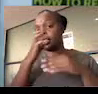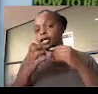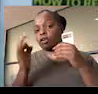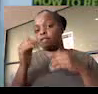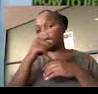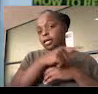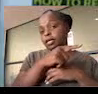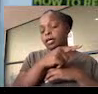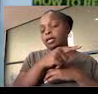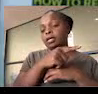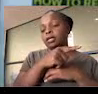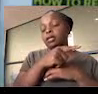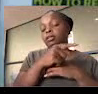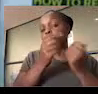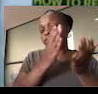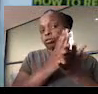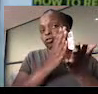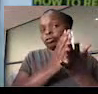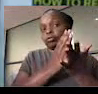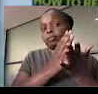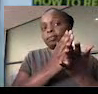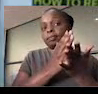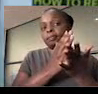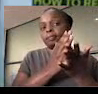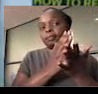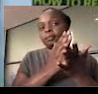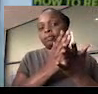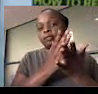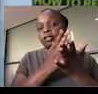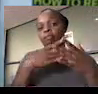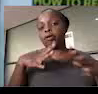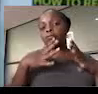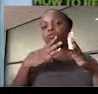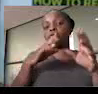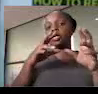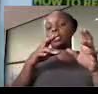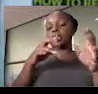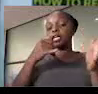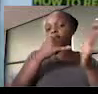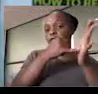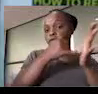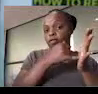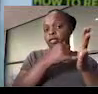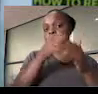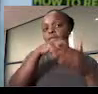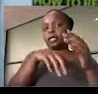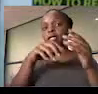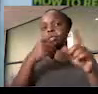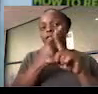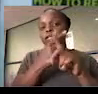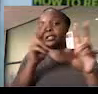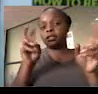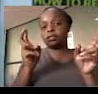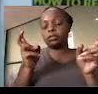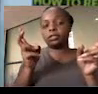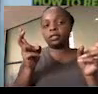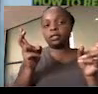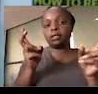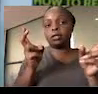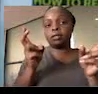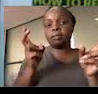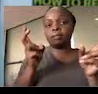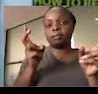with Kupa, you've seen how they've made people mourn with ease. People mourn without trouble, because most of the